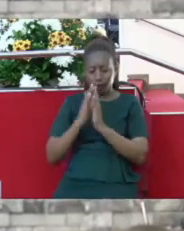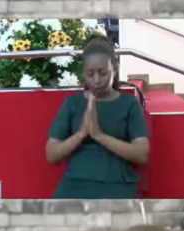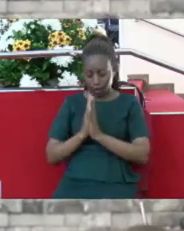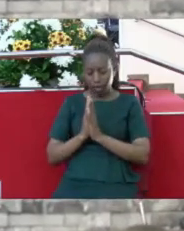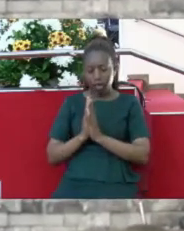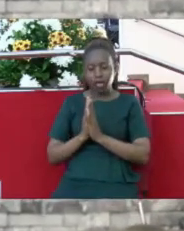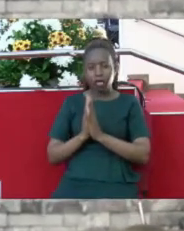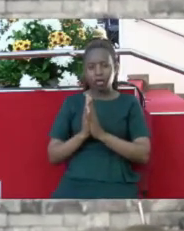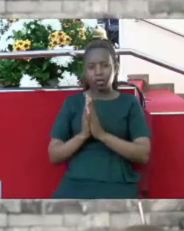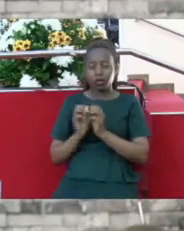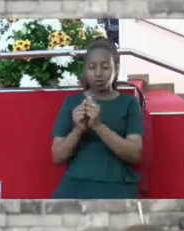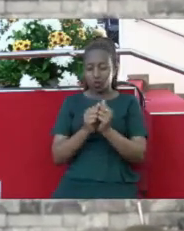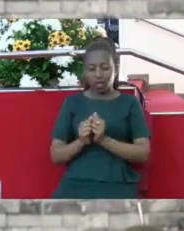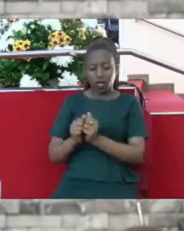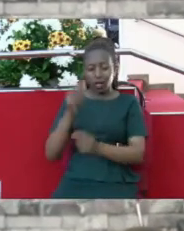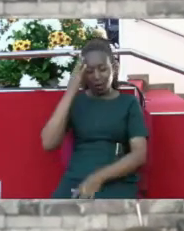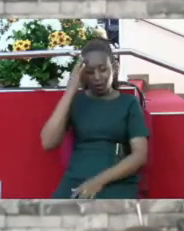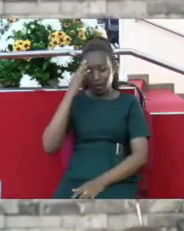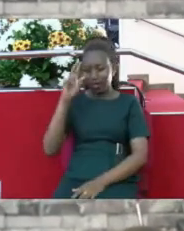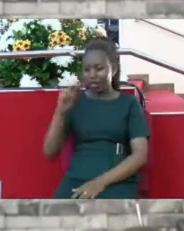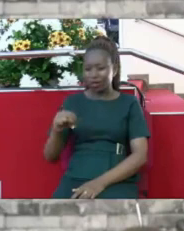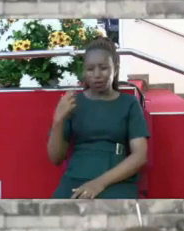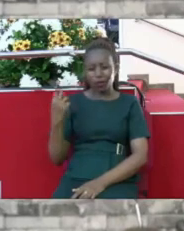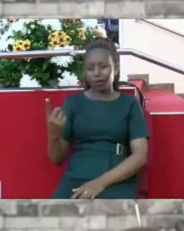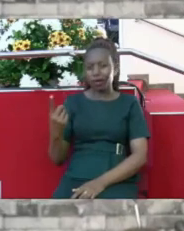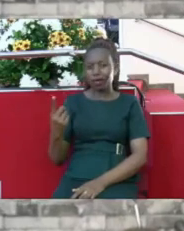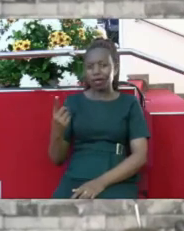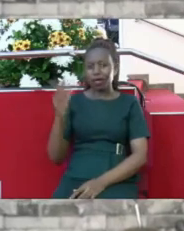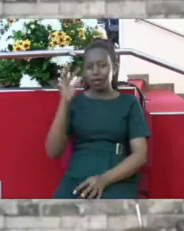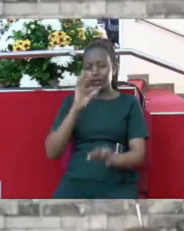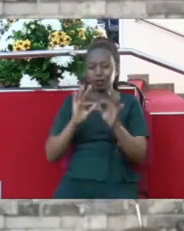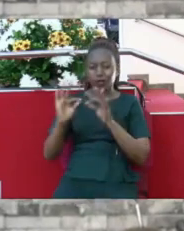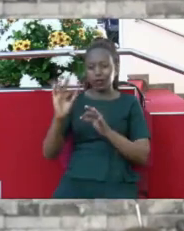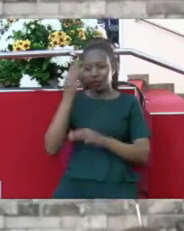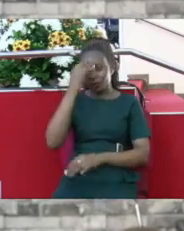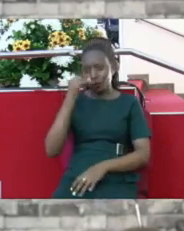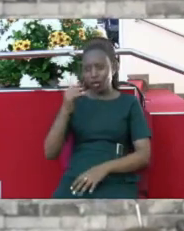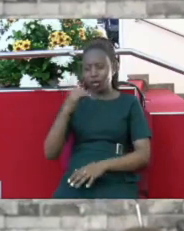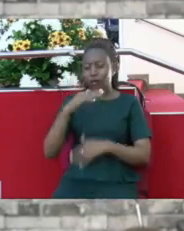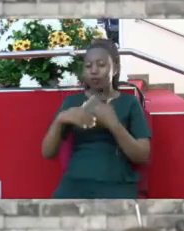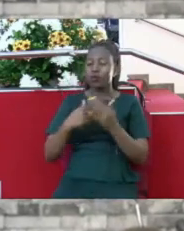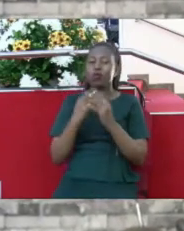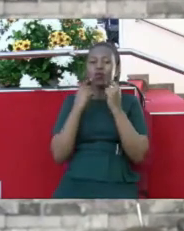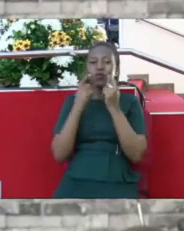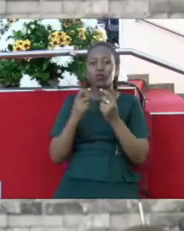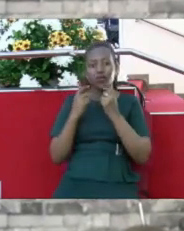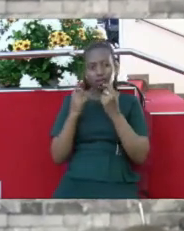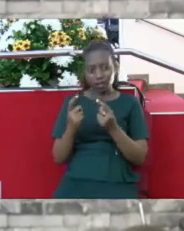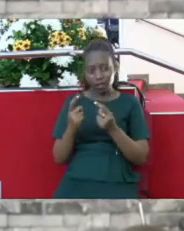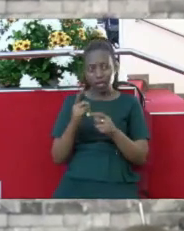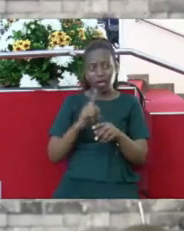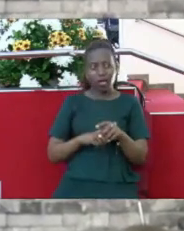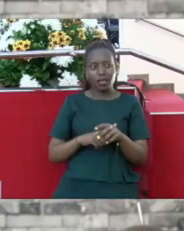ya kwamba hakuna yeyote ambaye ni mwenye haki. All of us have fallen short of the glory. Kwa sababu sisi wote tumepungukiwa na utukufu wa Bwana. But as the Lord continues to do